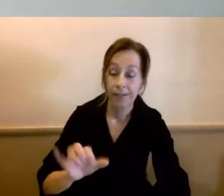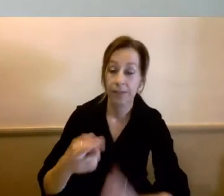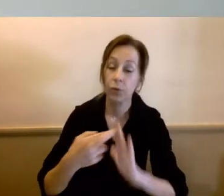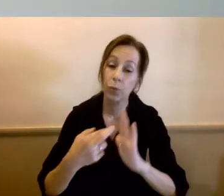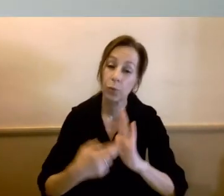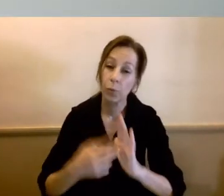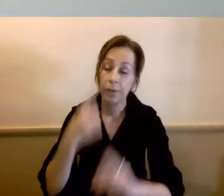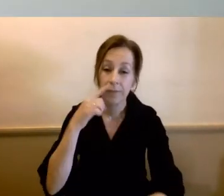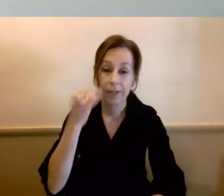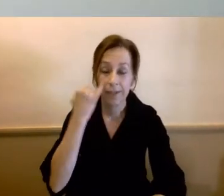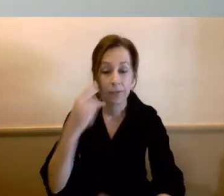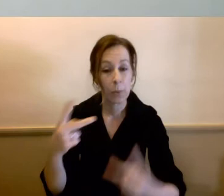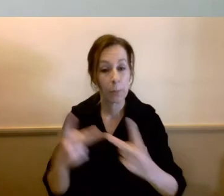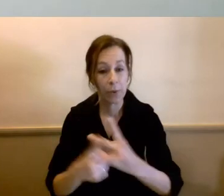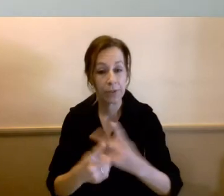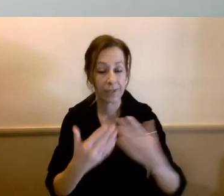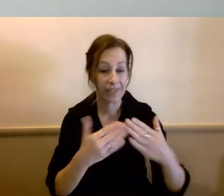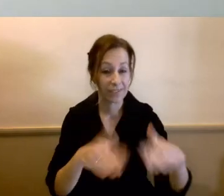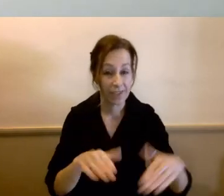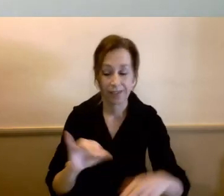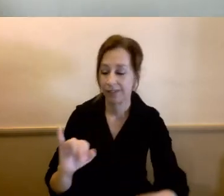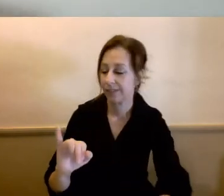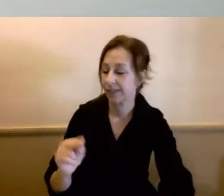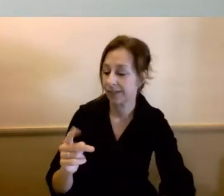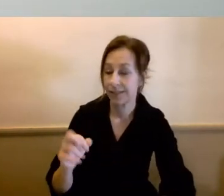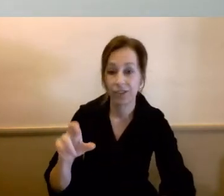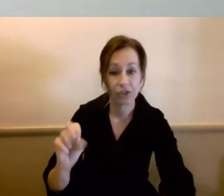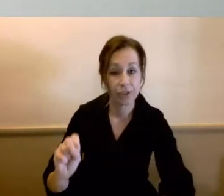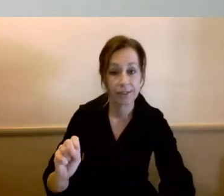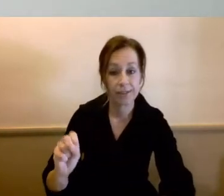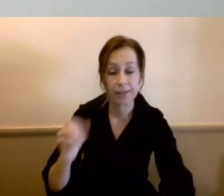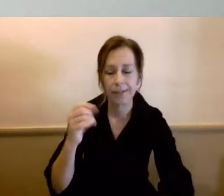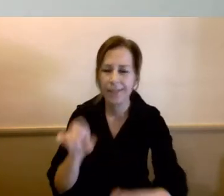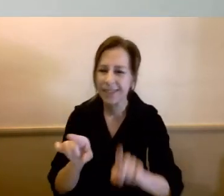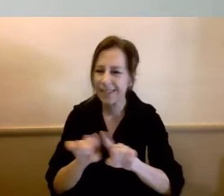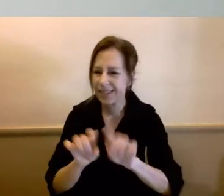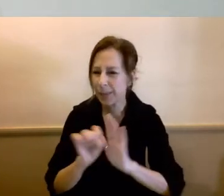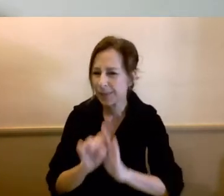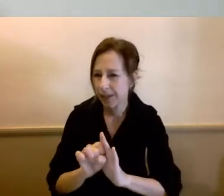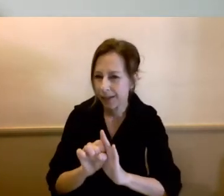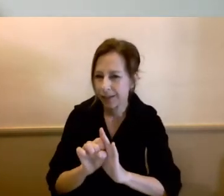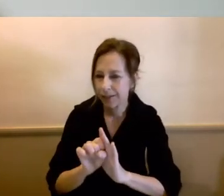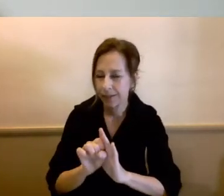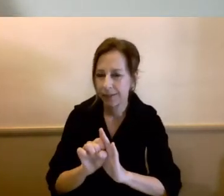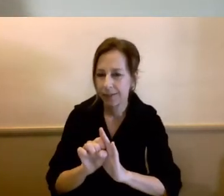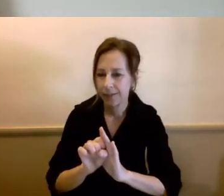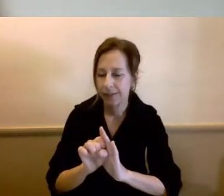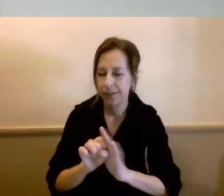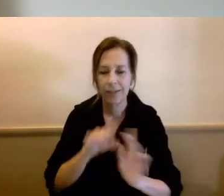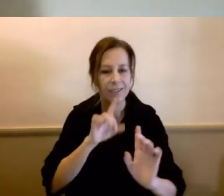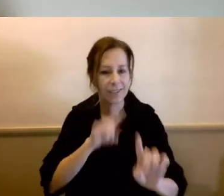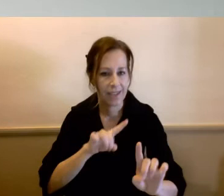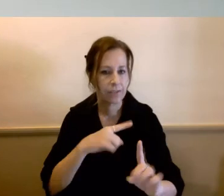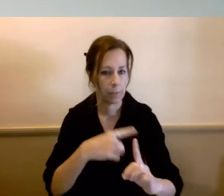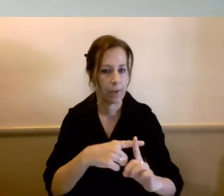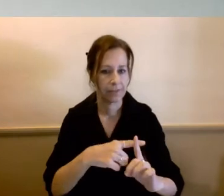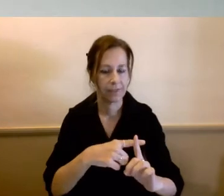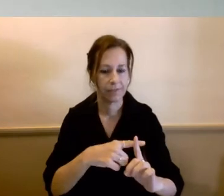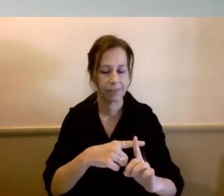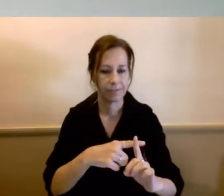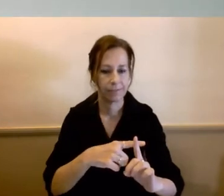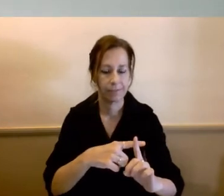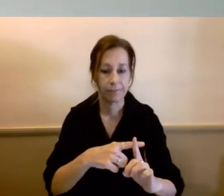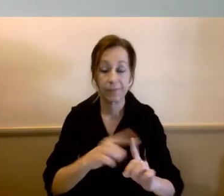These are the rules for when you are multiplying or dividing integers. If they're the same signs, your answer will be